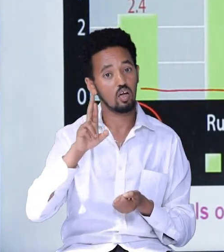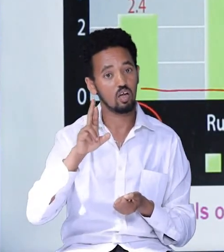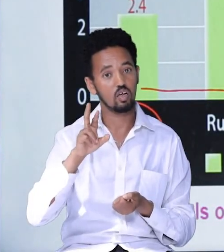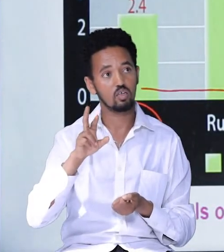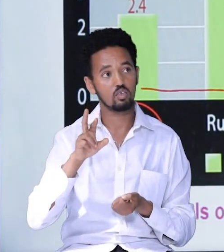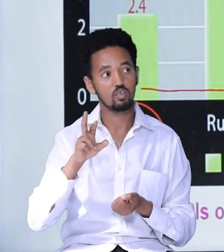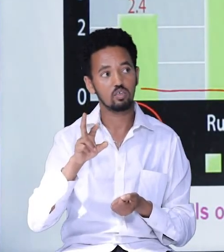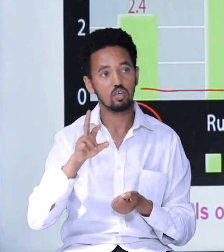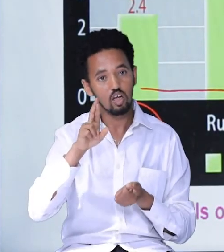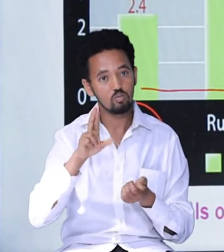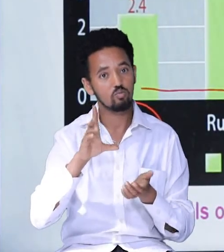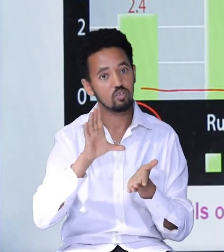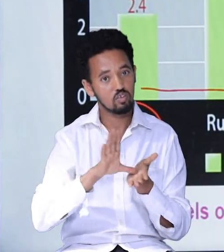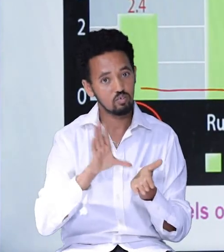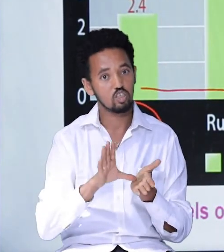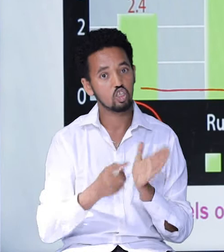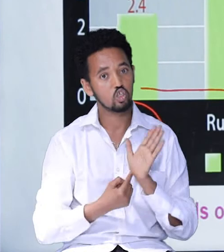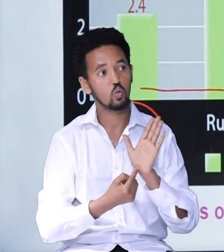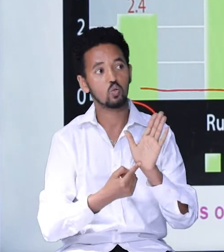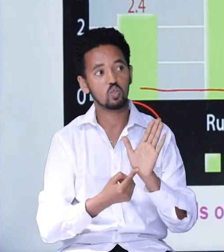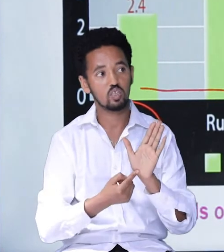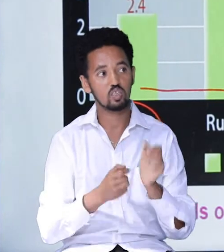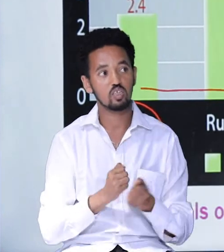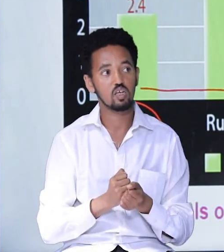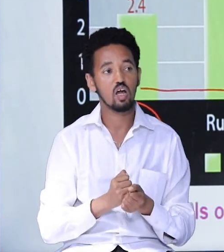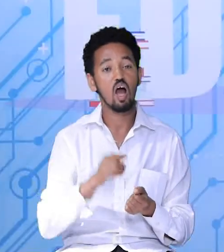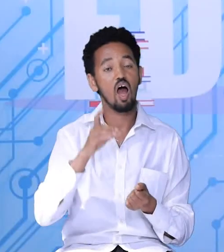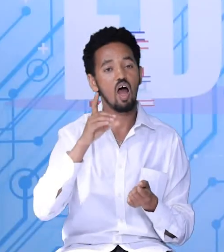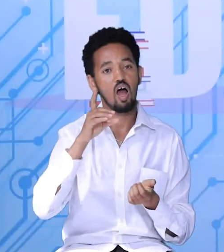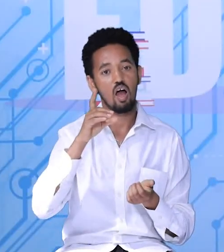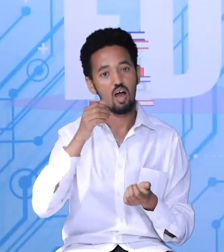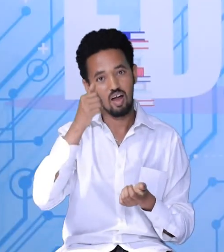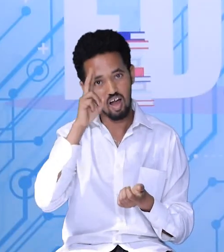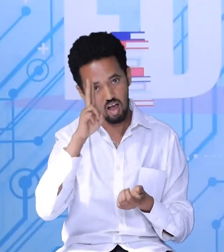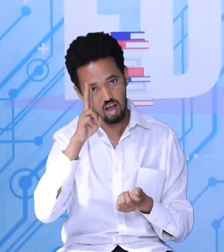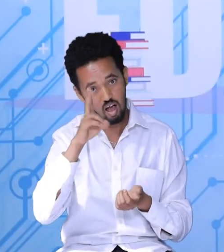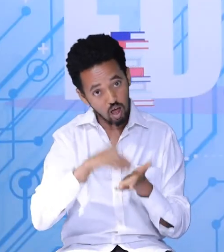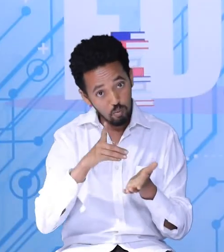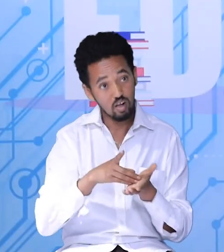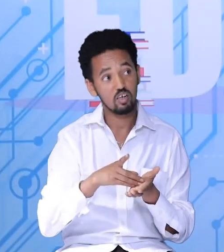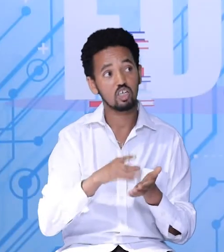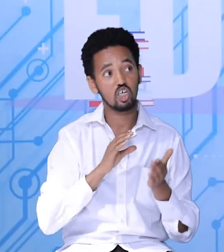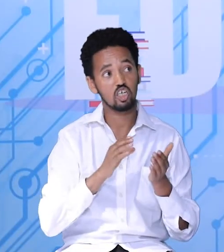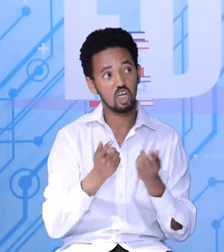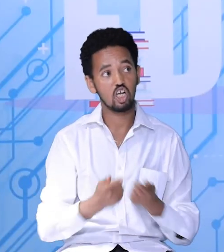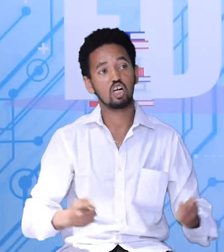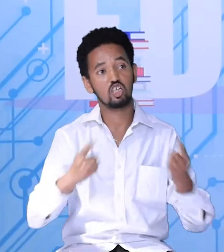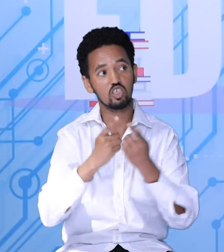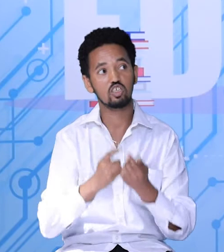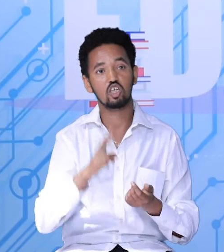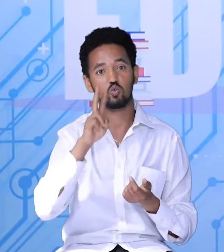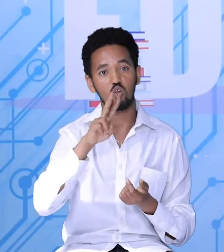the crude birth rate of Ethiopia show that in the urban region, crude birth rate is going to be